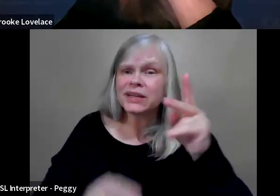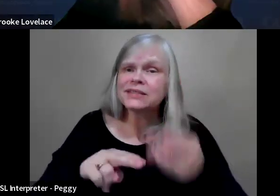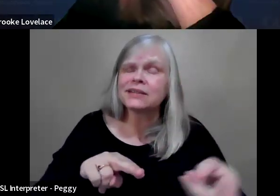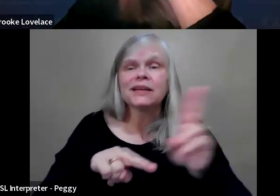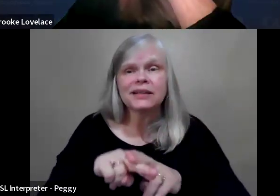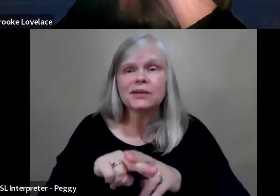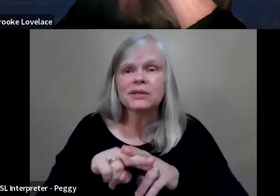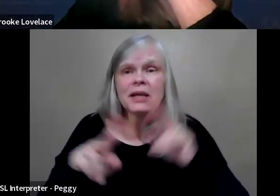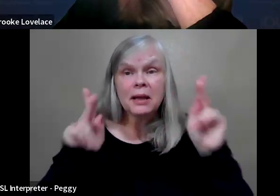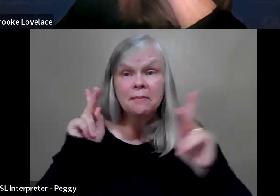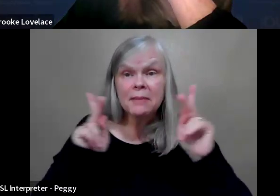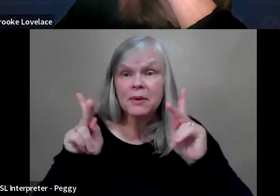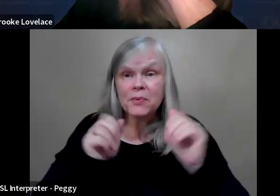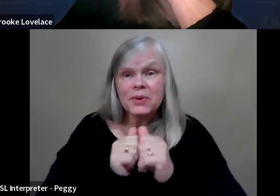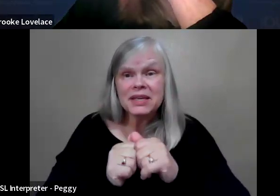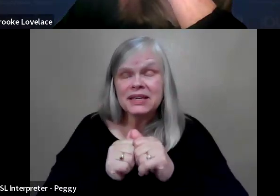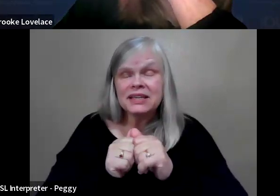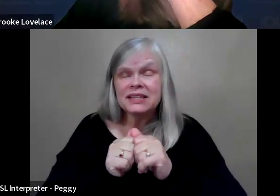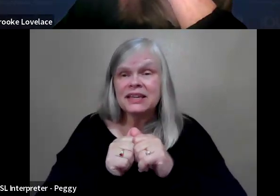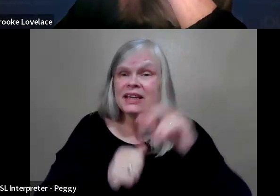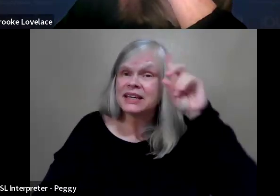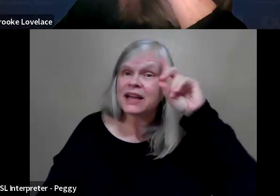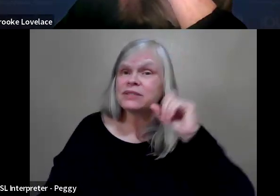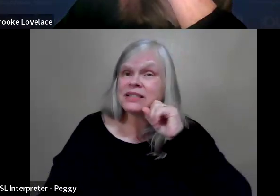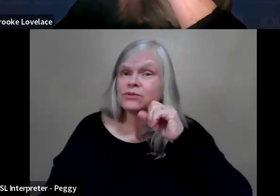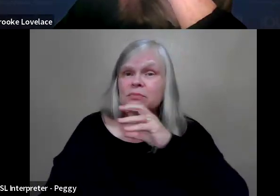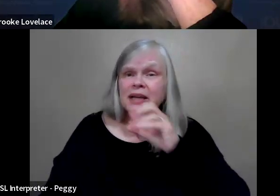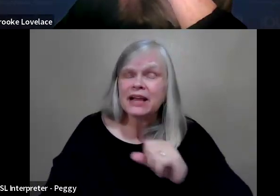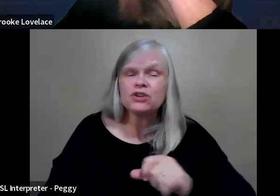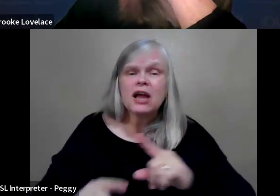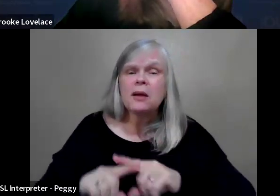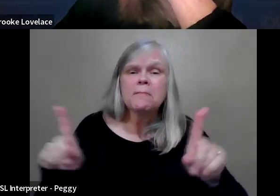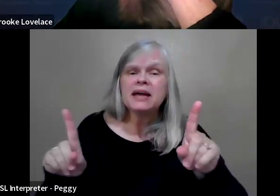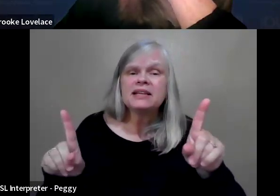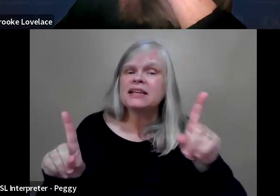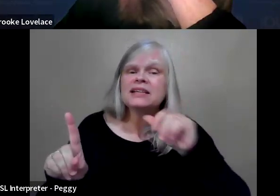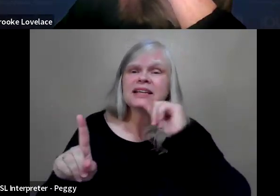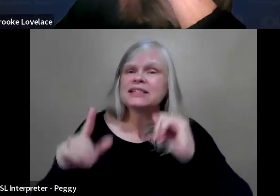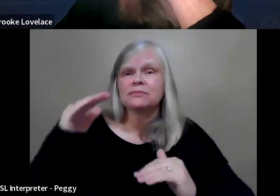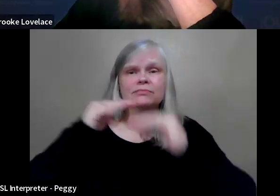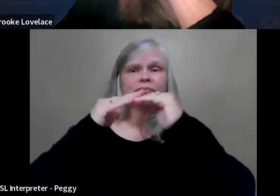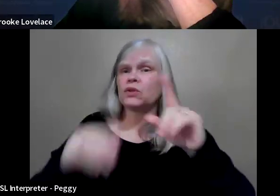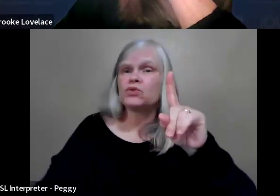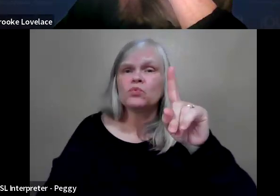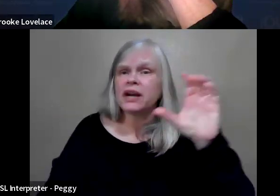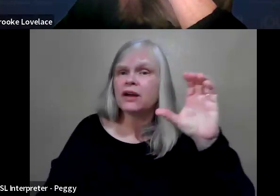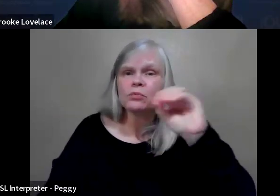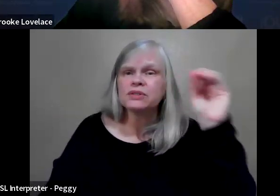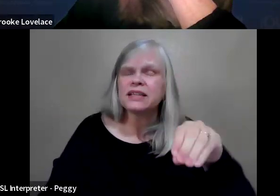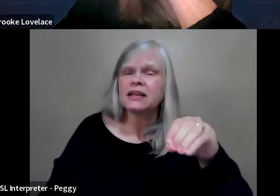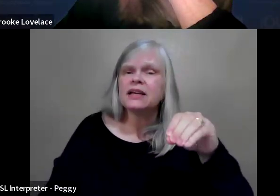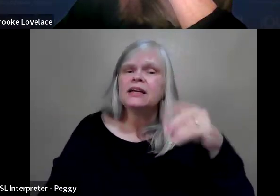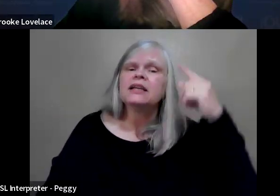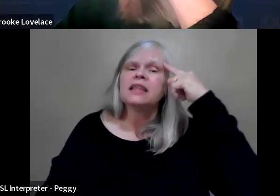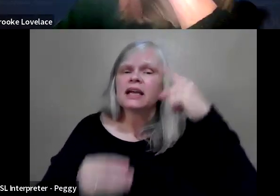increases as people with Down syndrome age, at no point does it come close to reaching 100%. Again, it's about that 50%, which